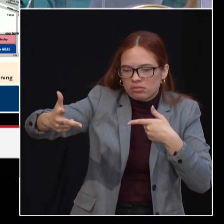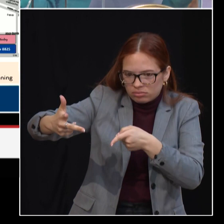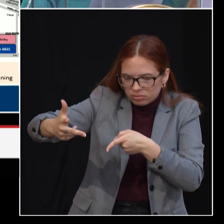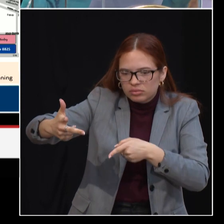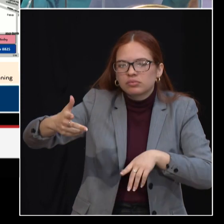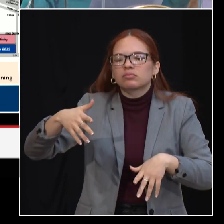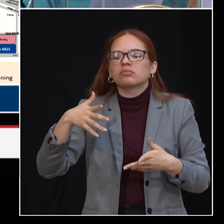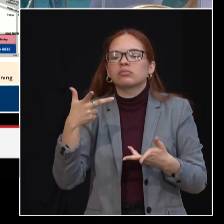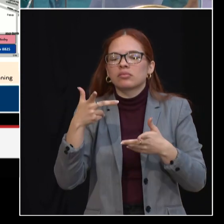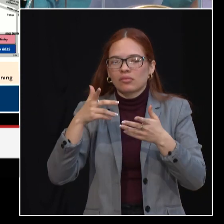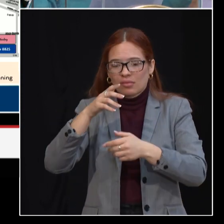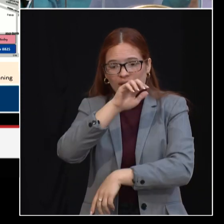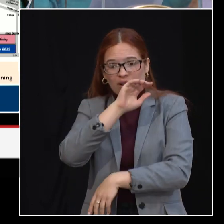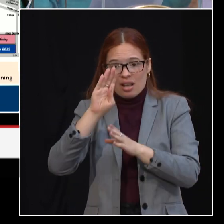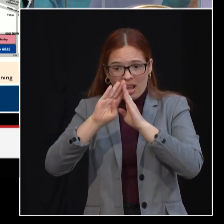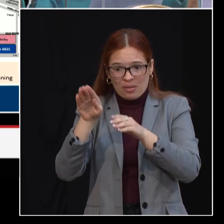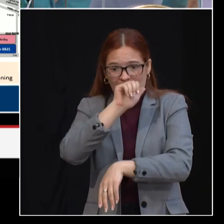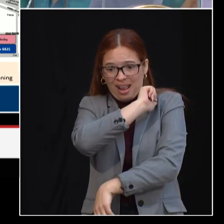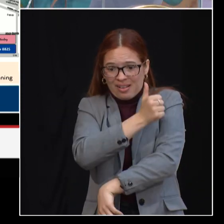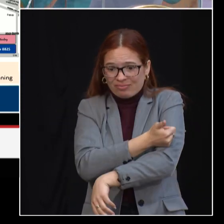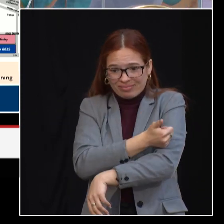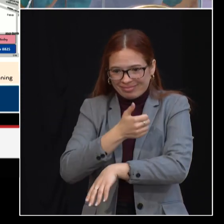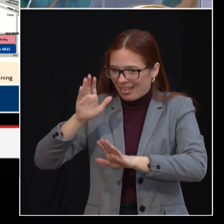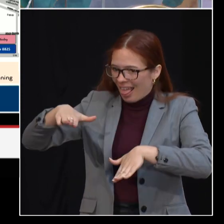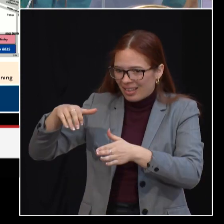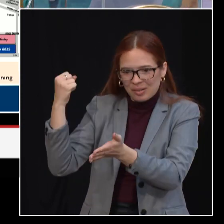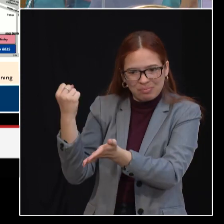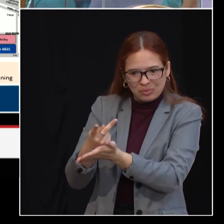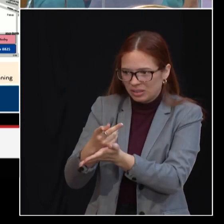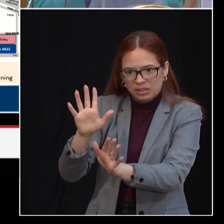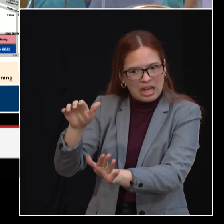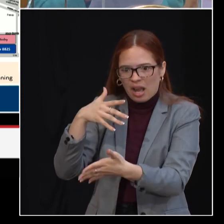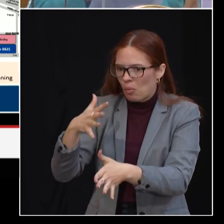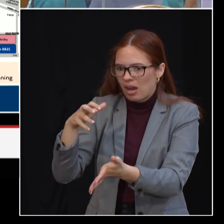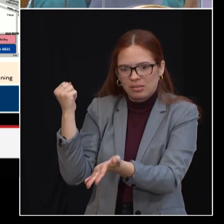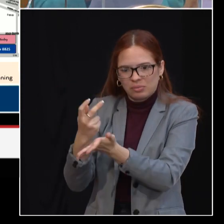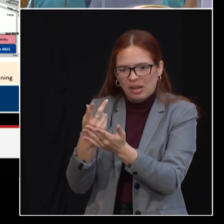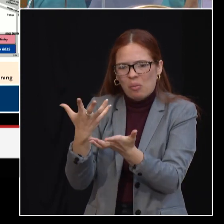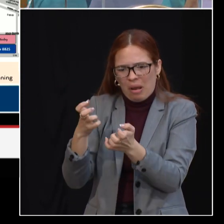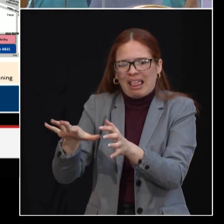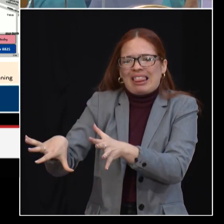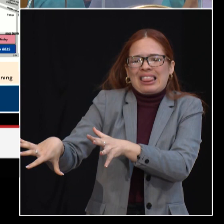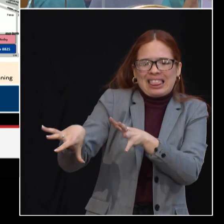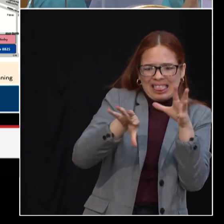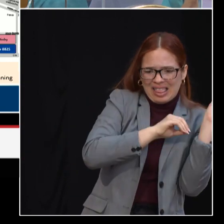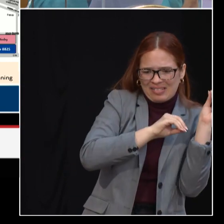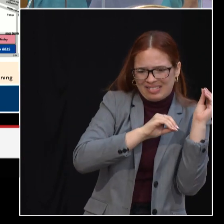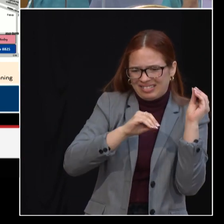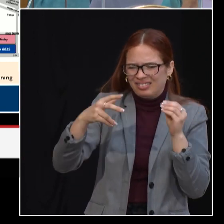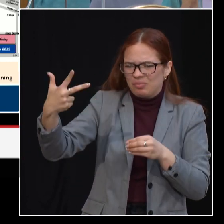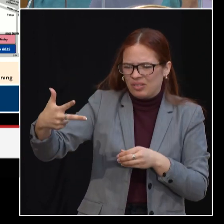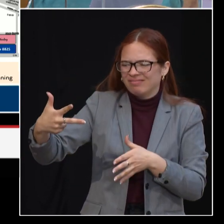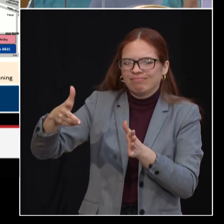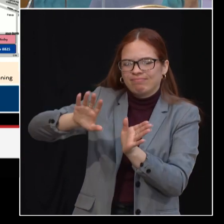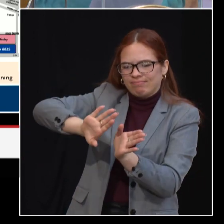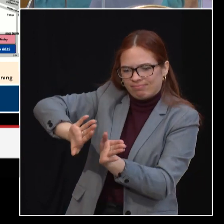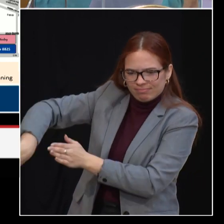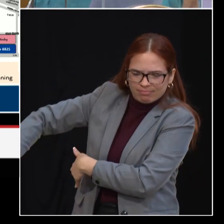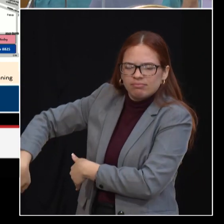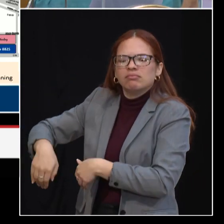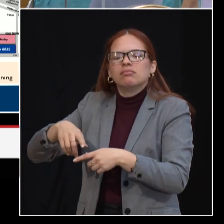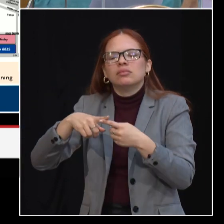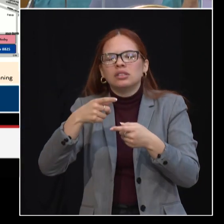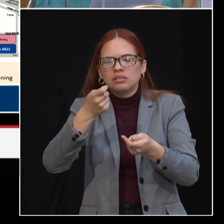parking lot business. I want to get out of the parking lot business and get back into housing development. So this one has been approved under a Stage